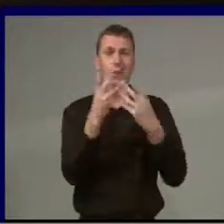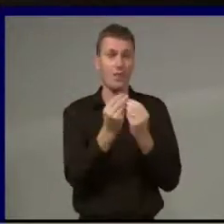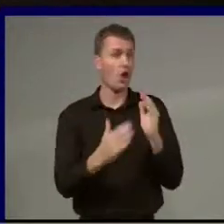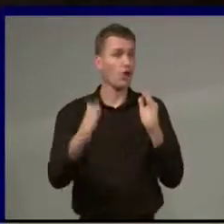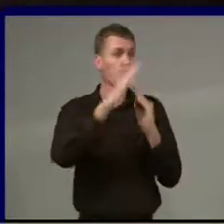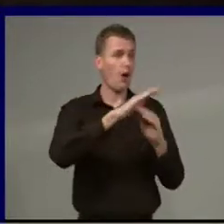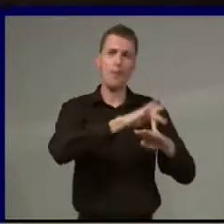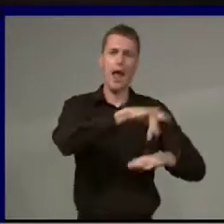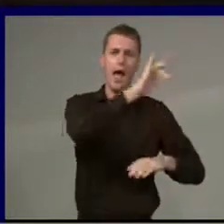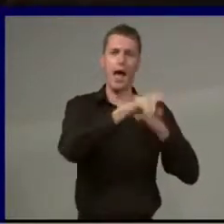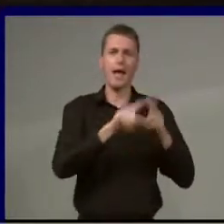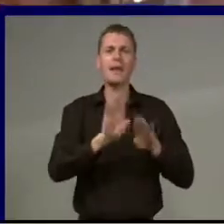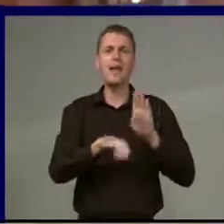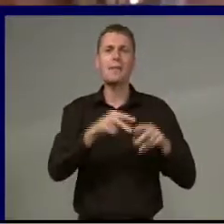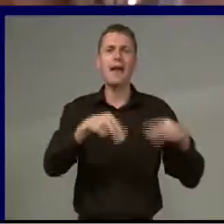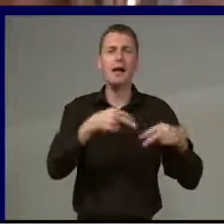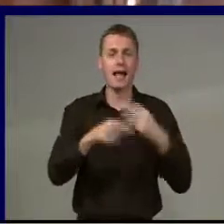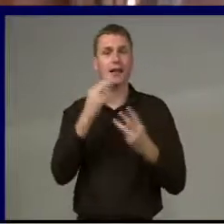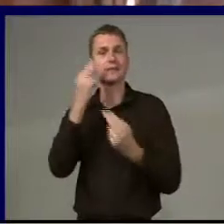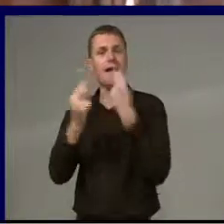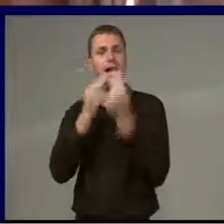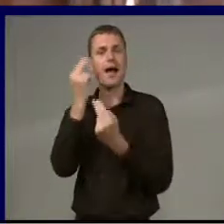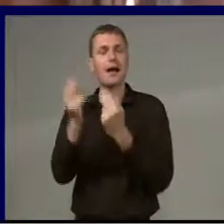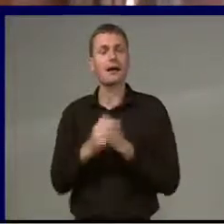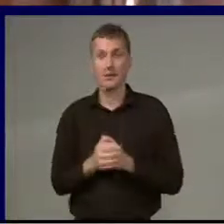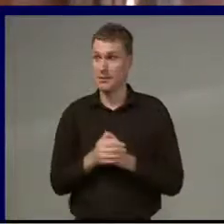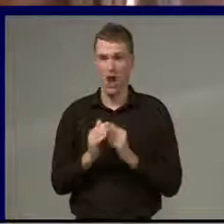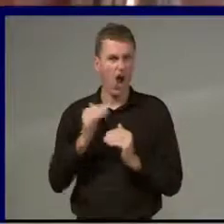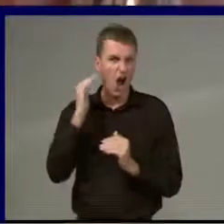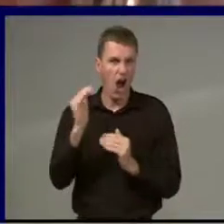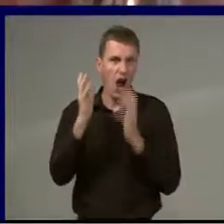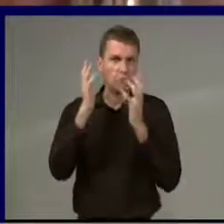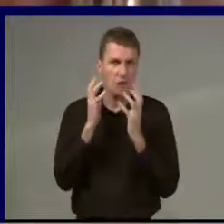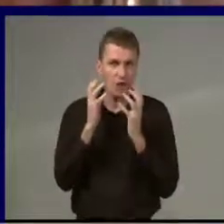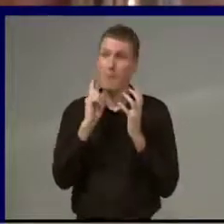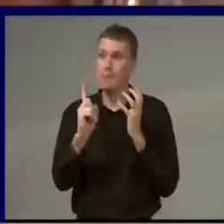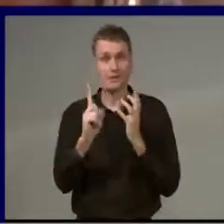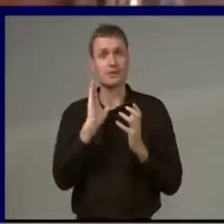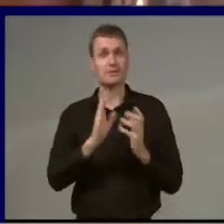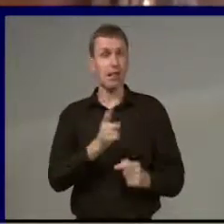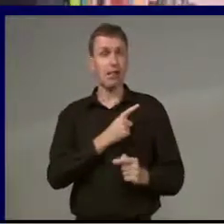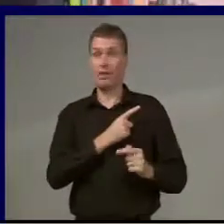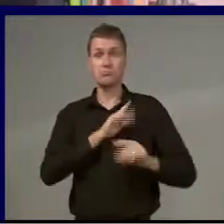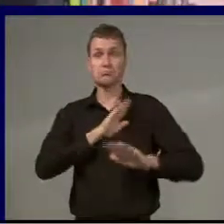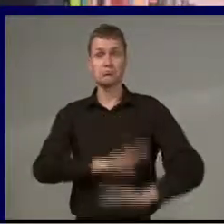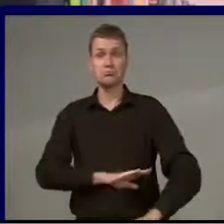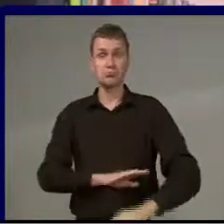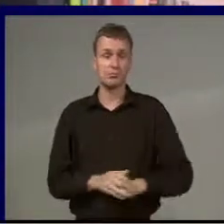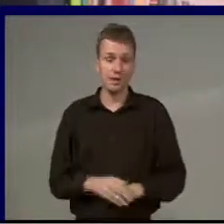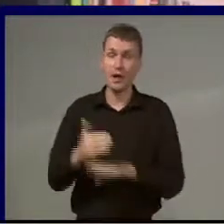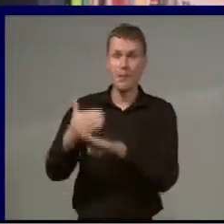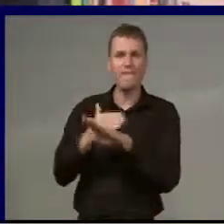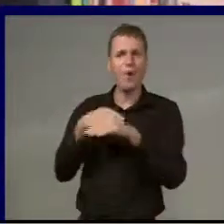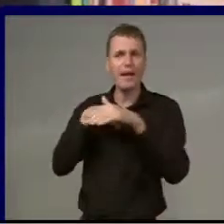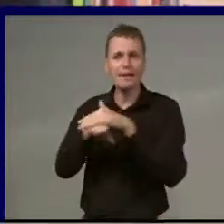ballet, tap and singing performers. But despite the high pressure, Amy kept her nerves at bay. Always before I go on stage, I'm always